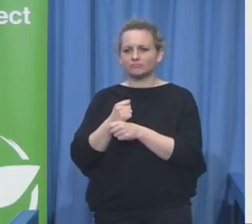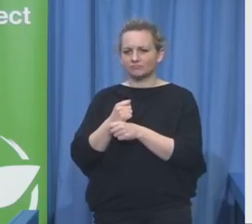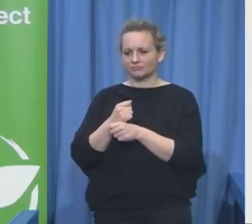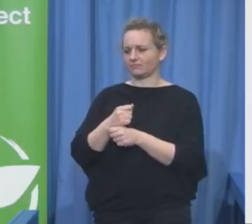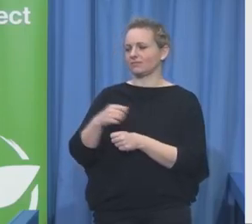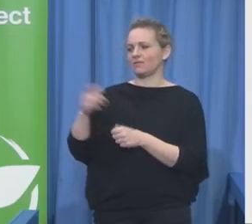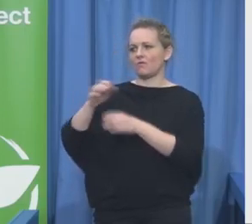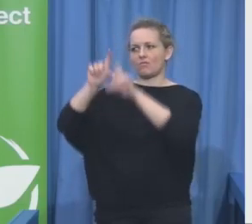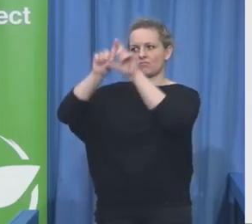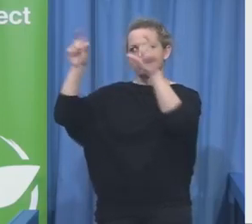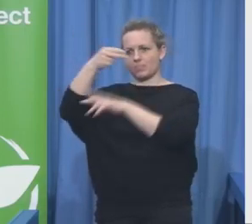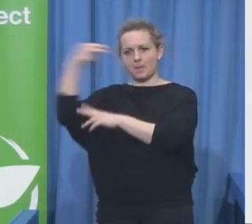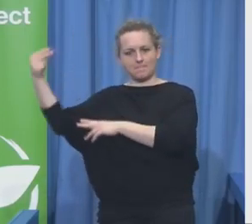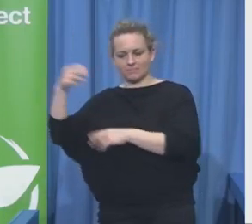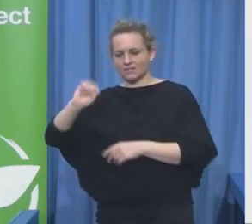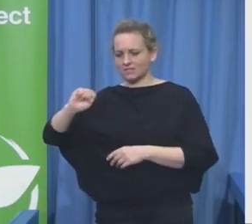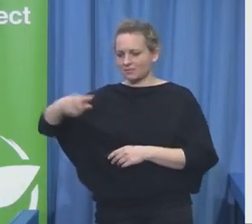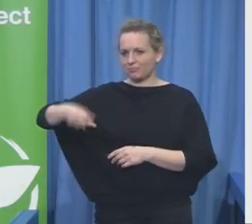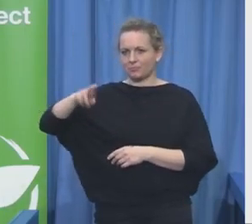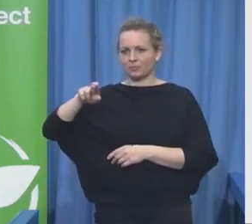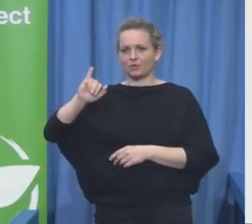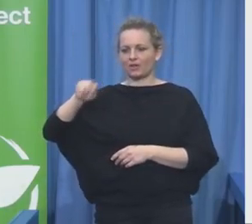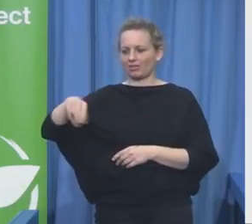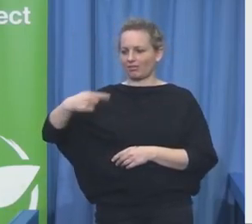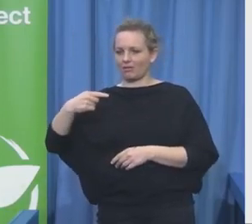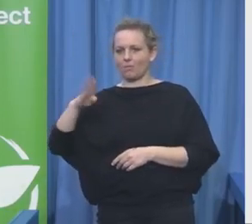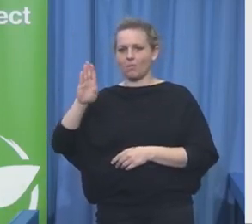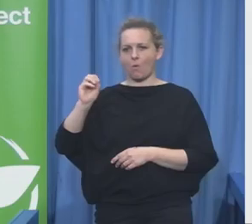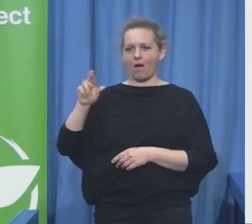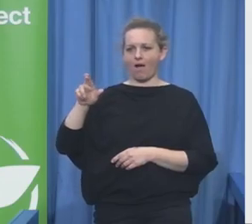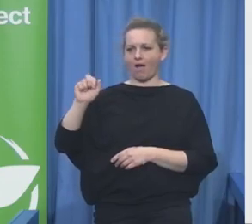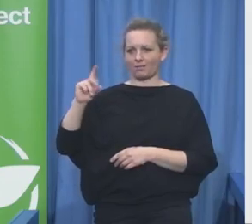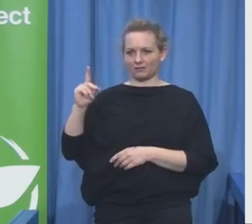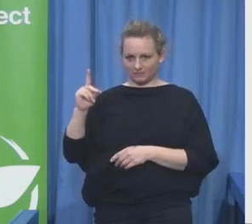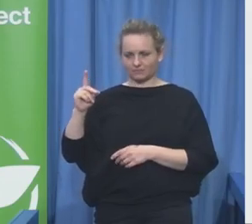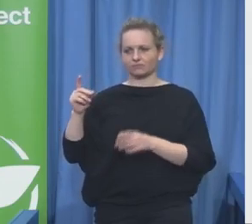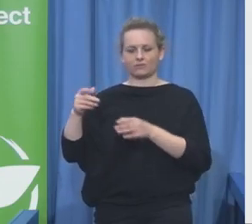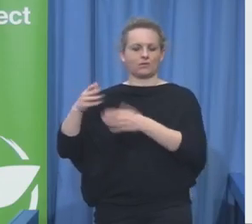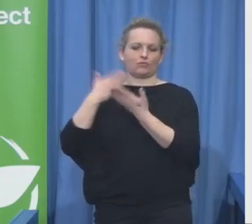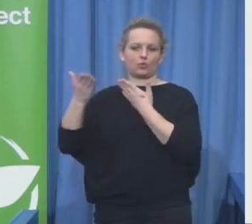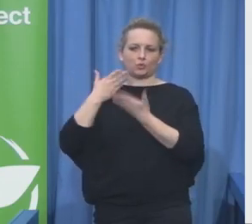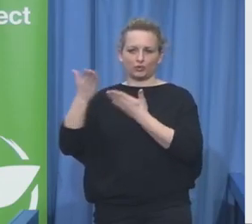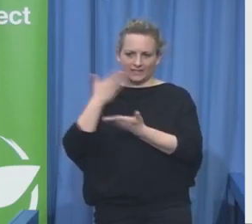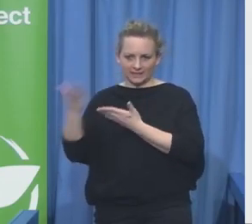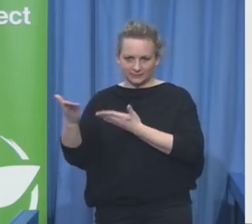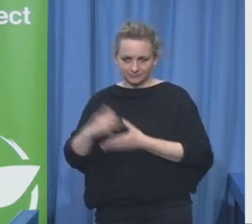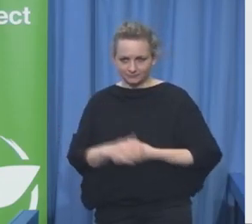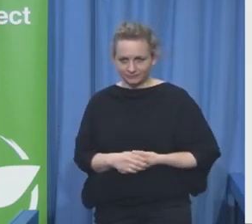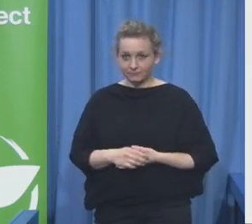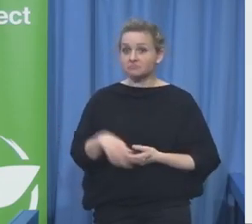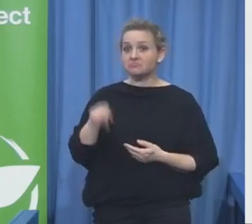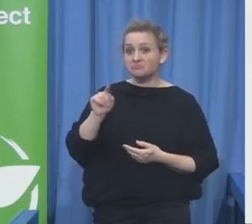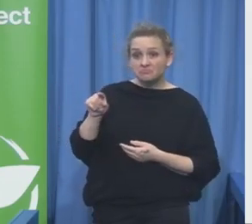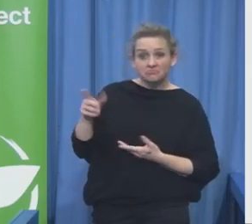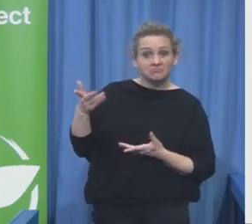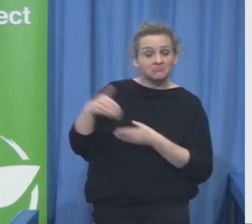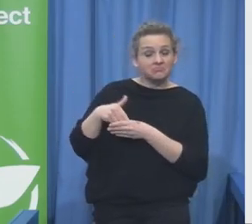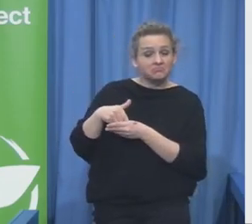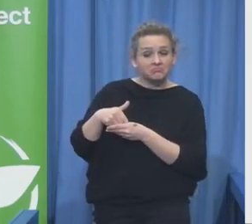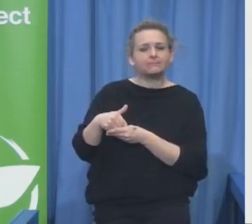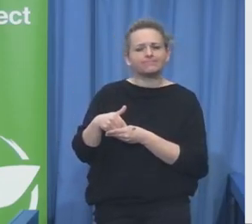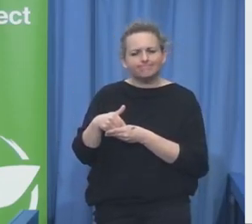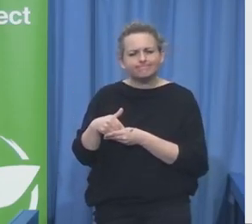and agencies around the world to successfully mainstream disability in the global workforce, workplace and marketplace. So please